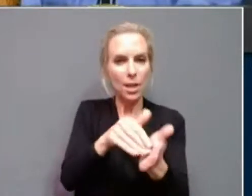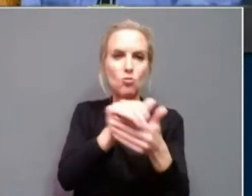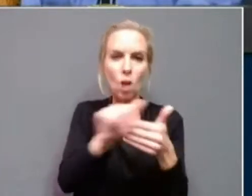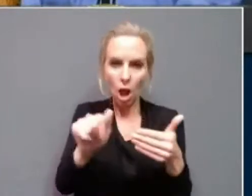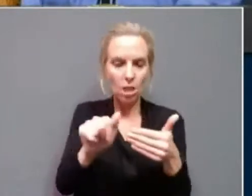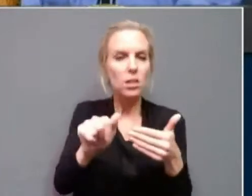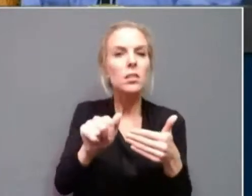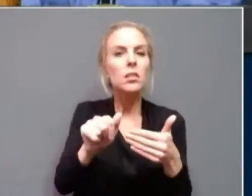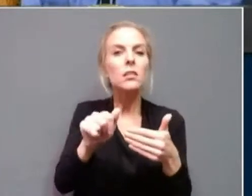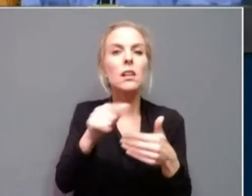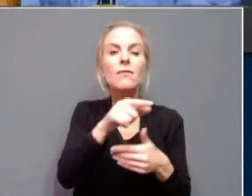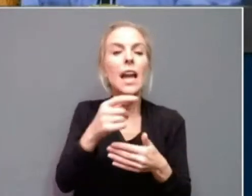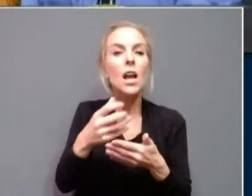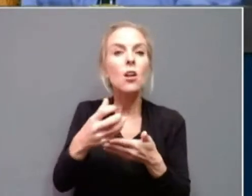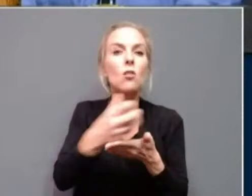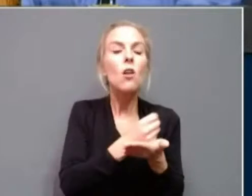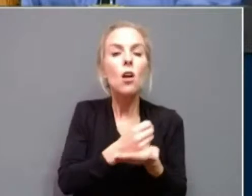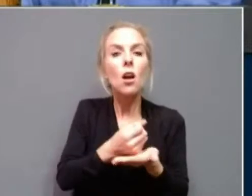generated